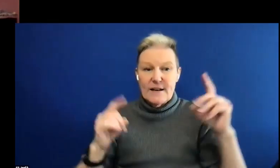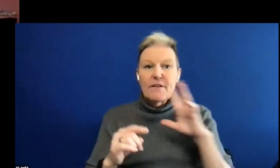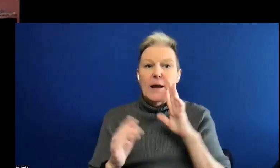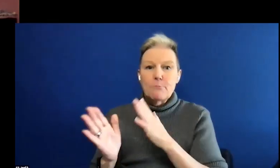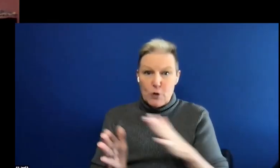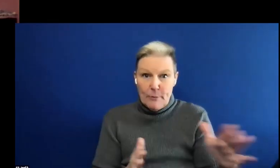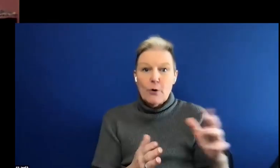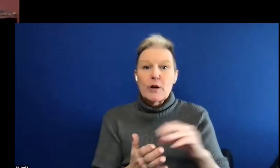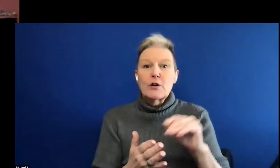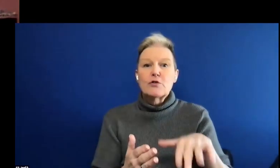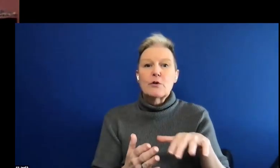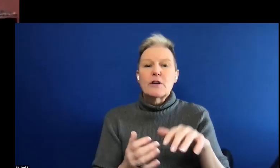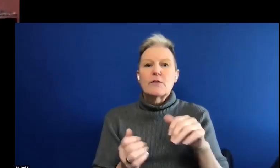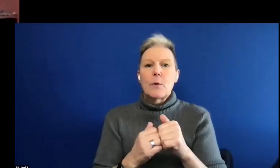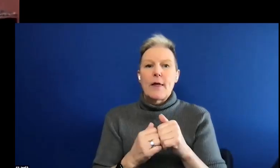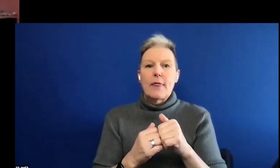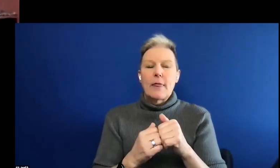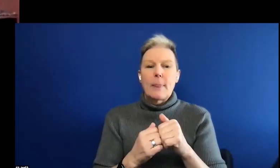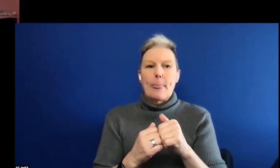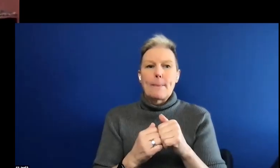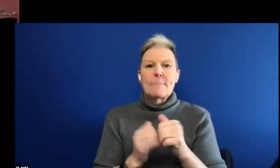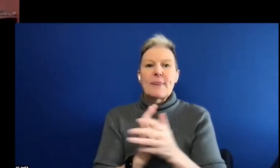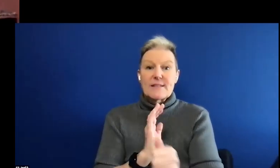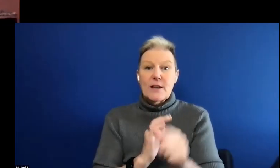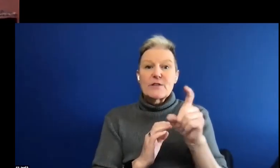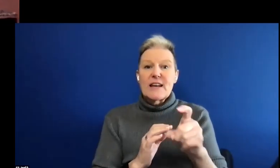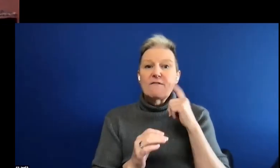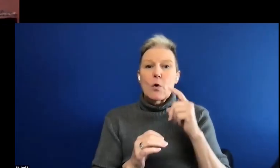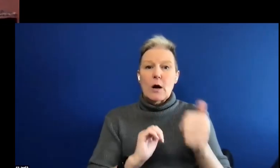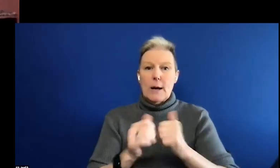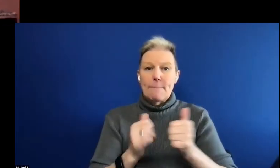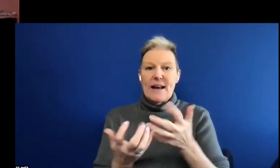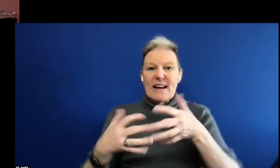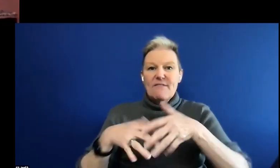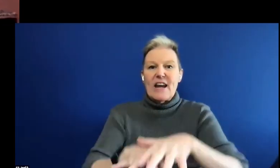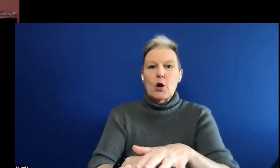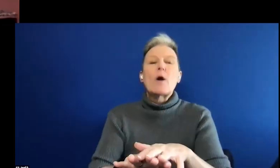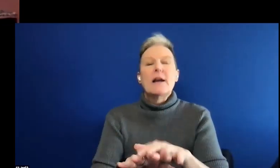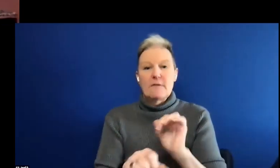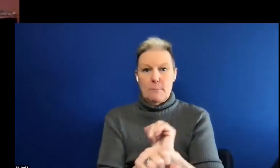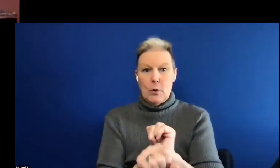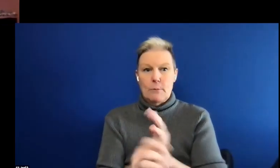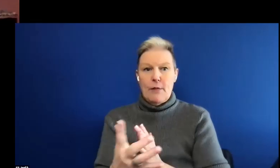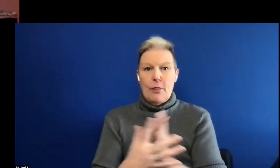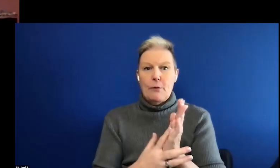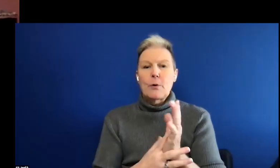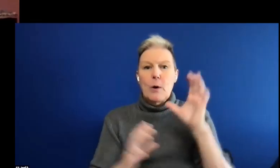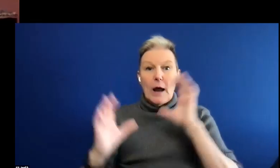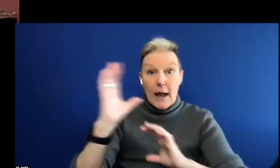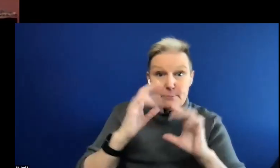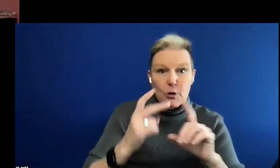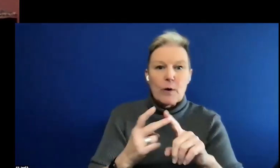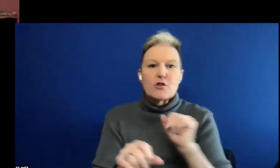preparing students with the skills that they need for competitive integrated employment through career exploration,